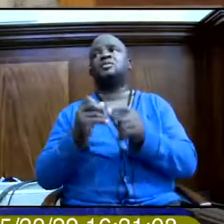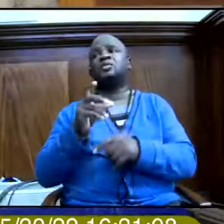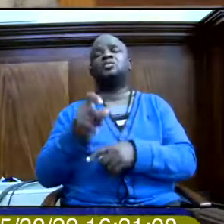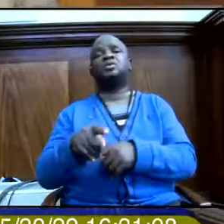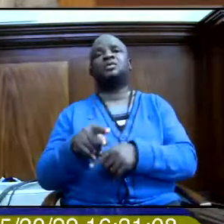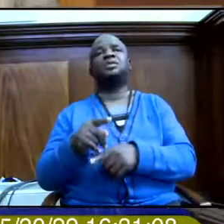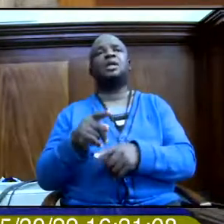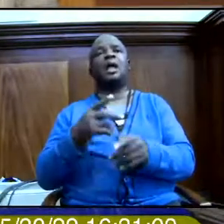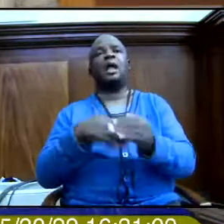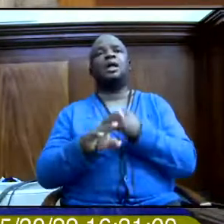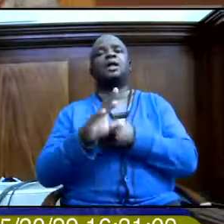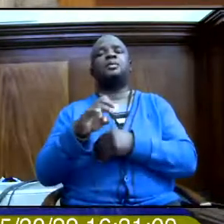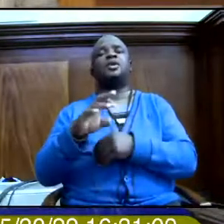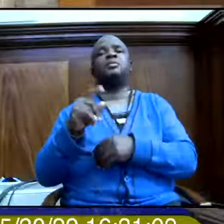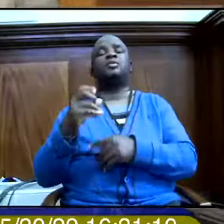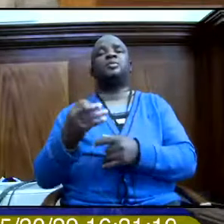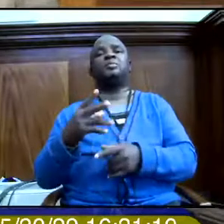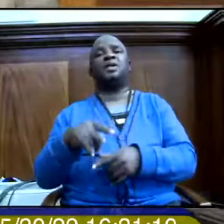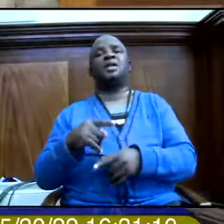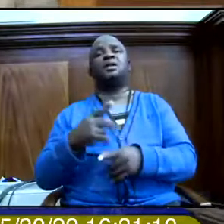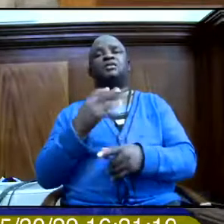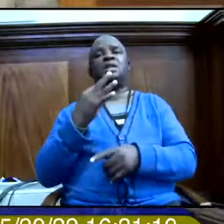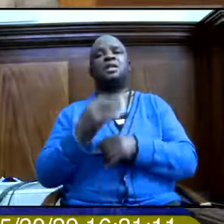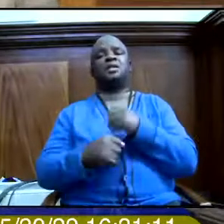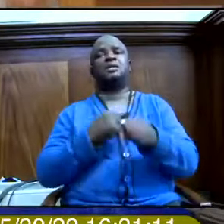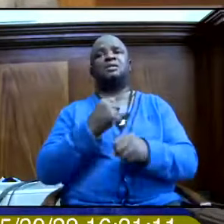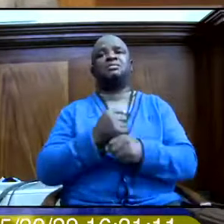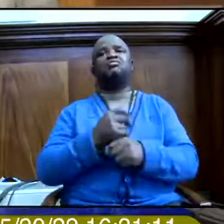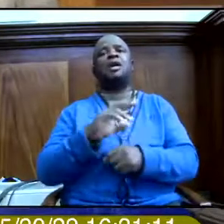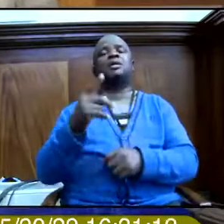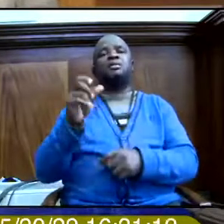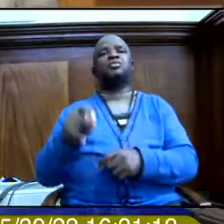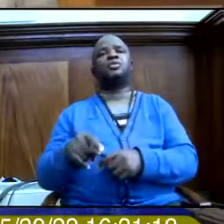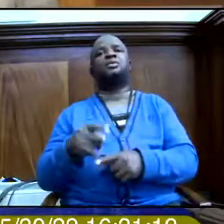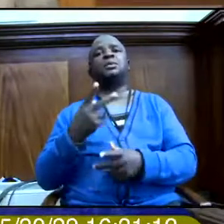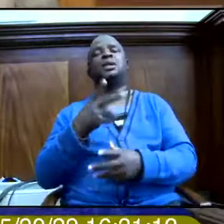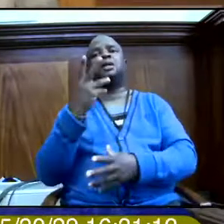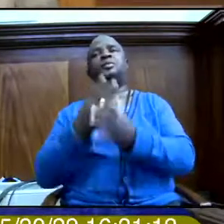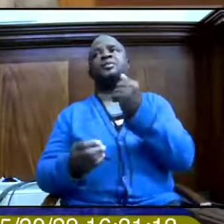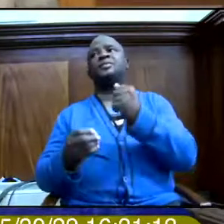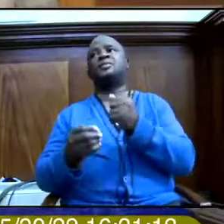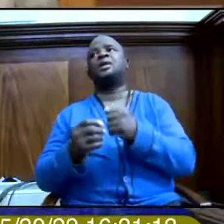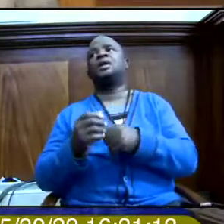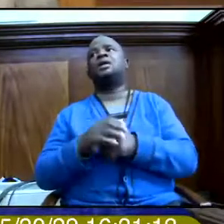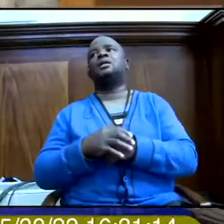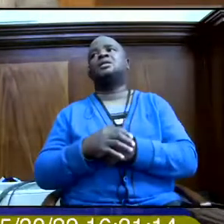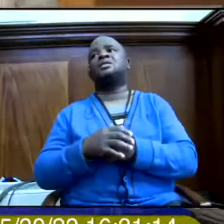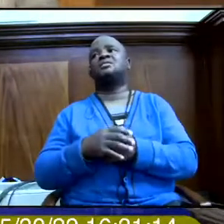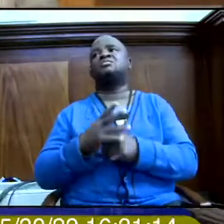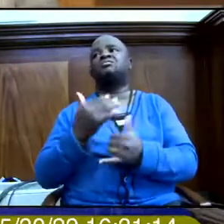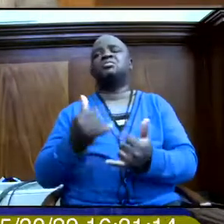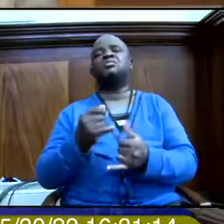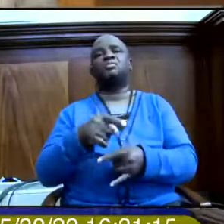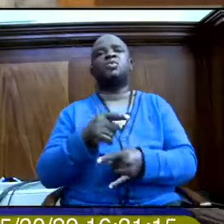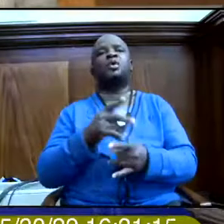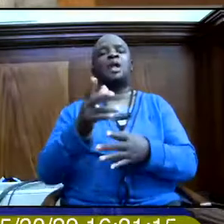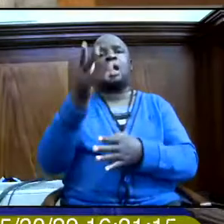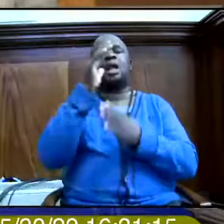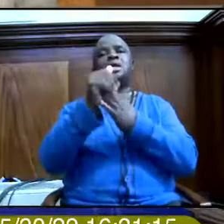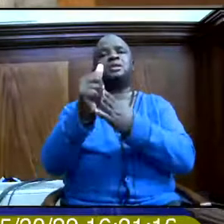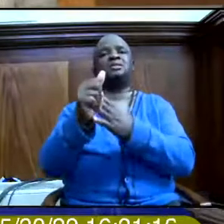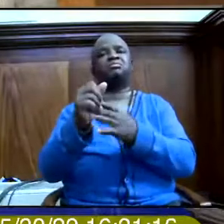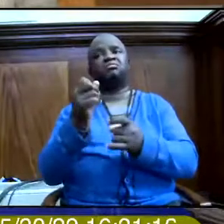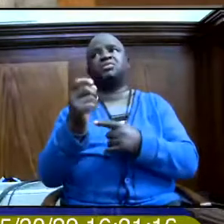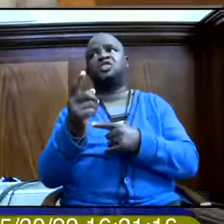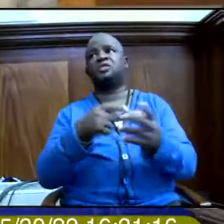epwp worker for three years then the other one has disappeared then there are internships at government